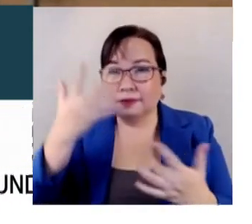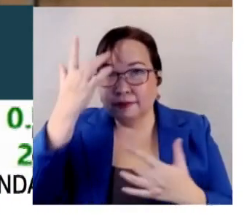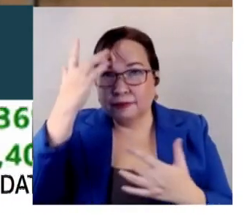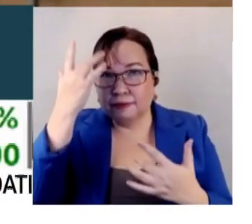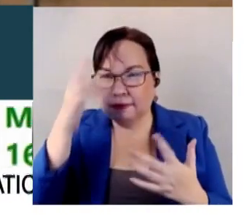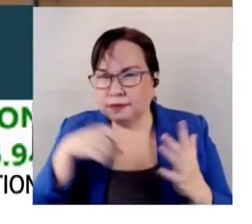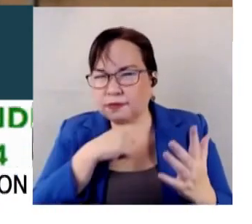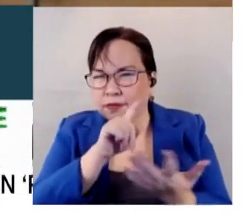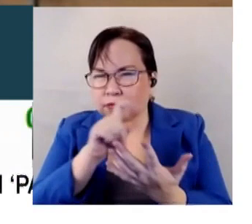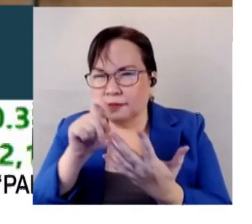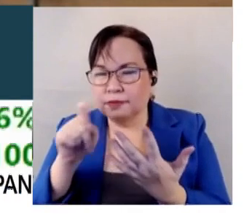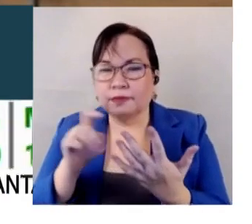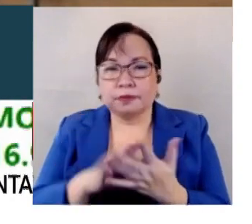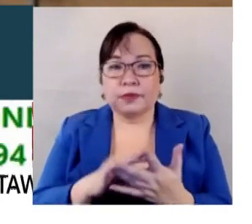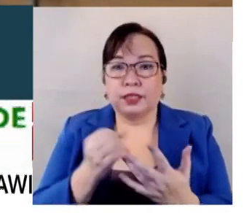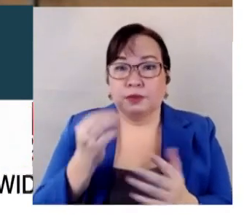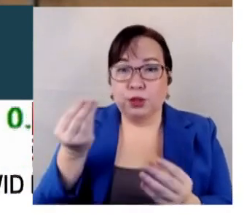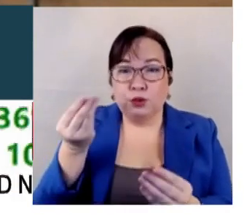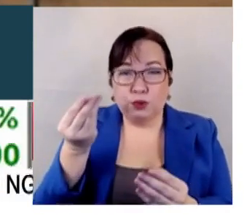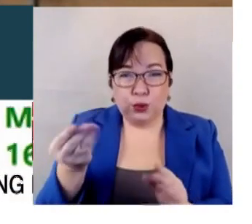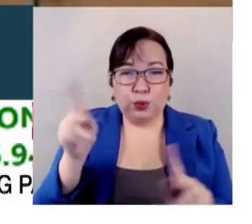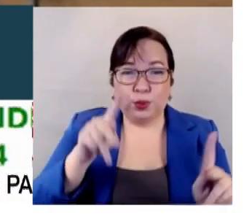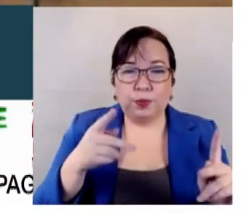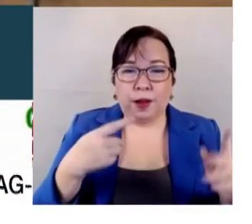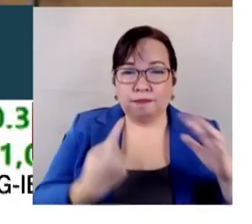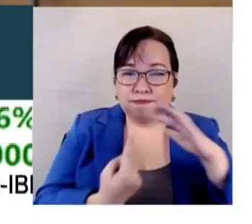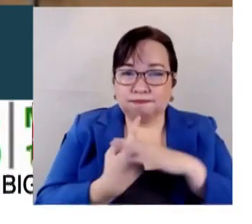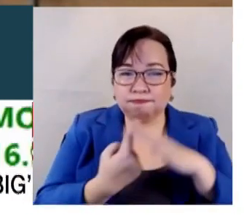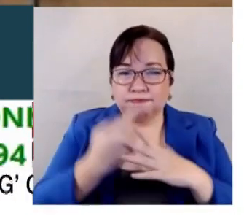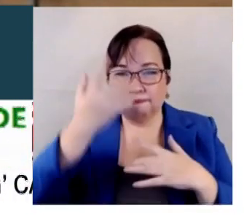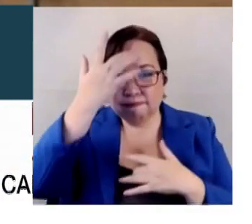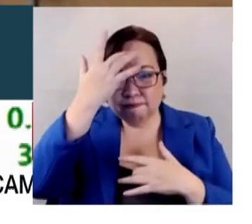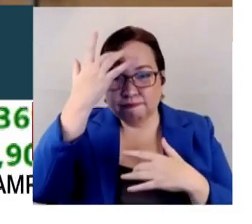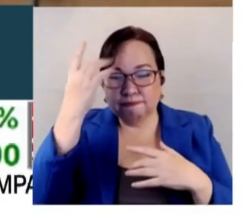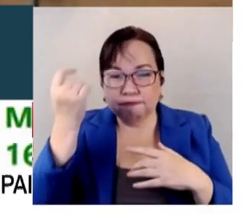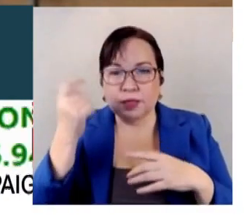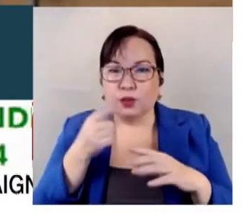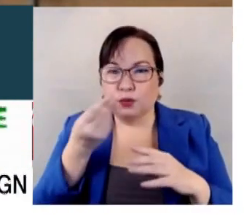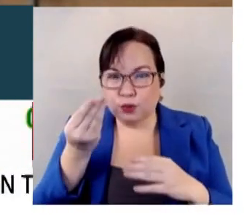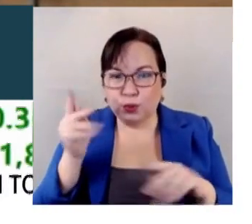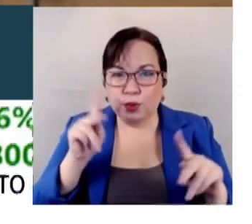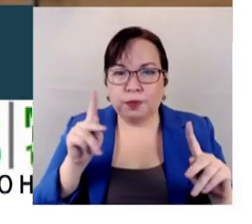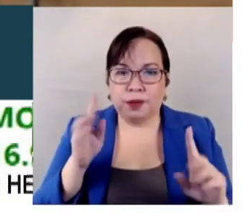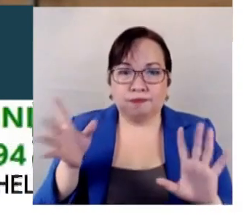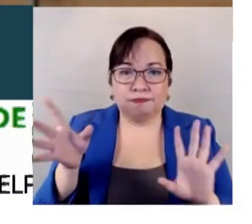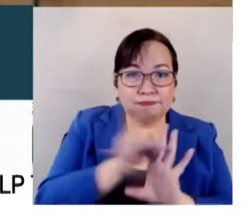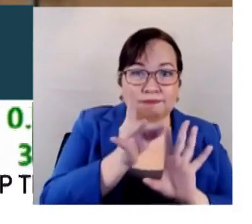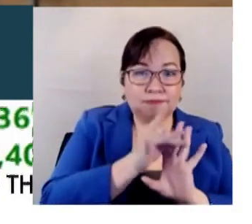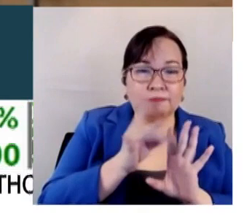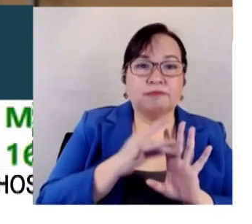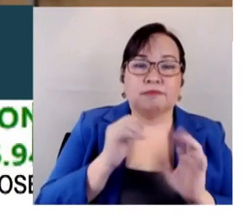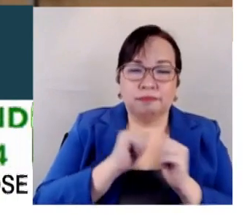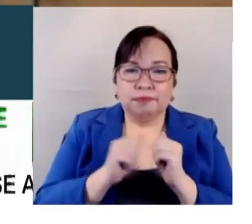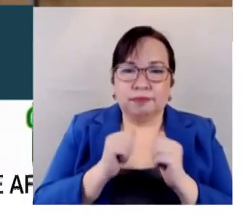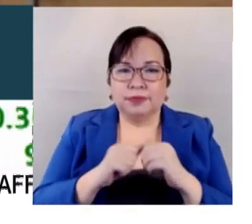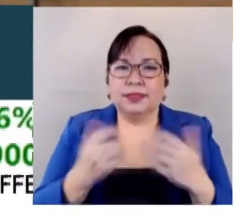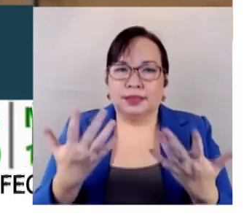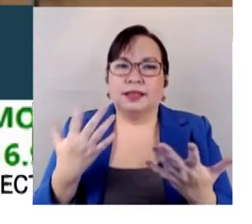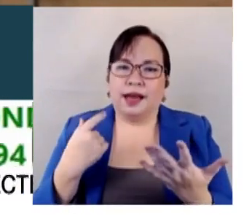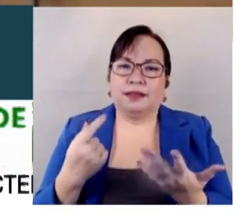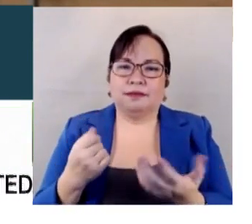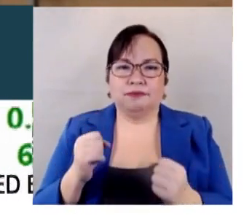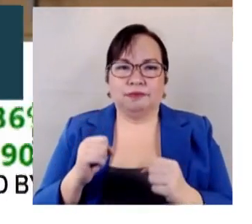are fewer people showing symptoms and fewer people getting exposed, then we will be testing less.